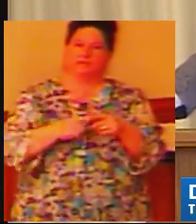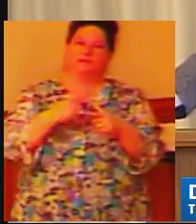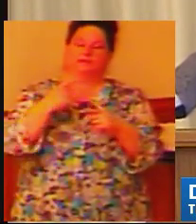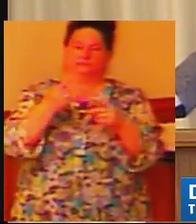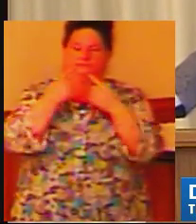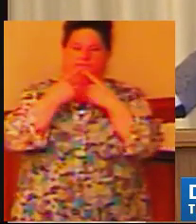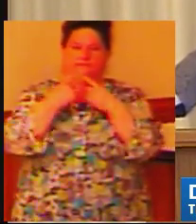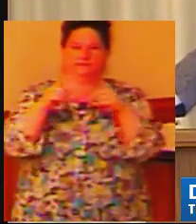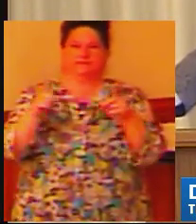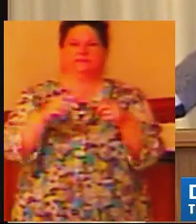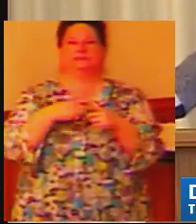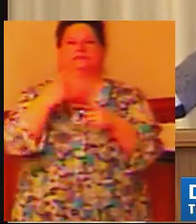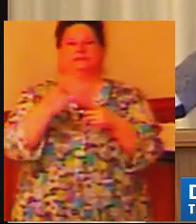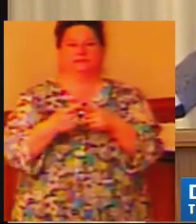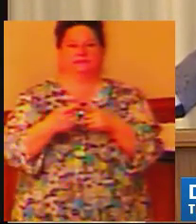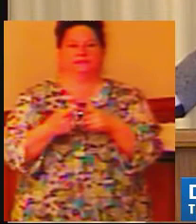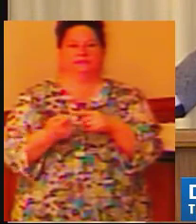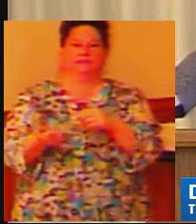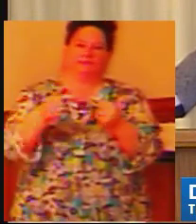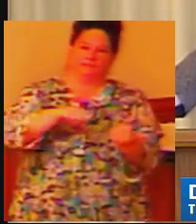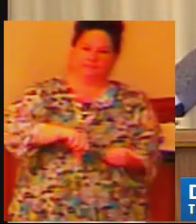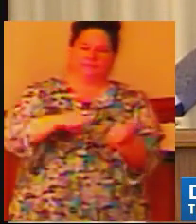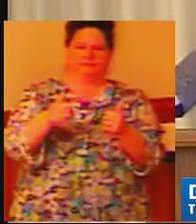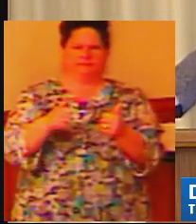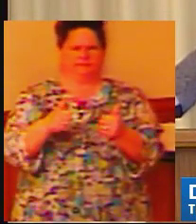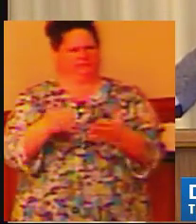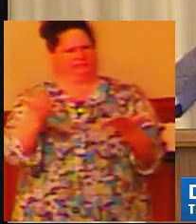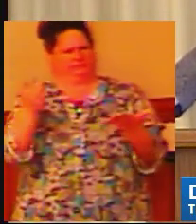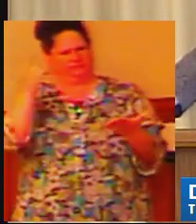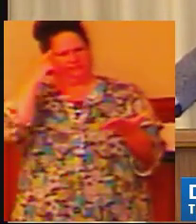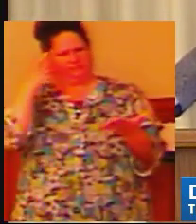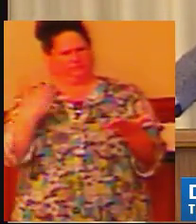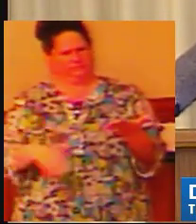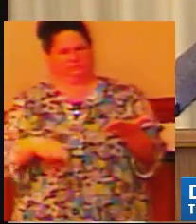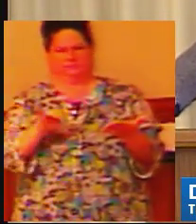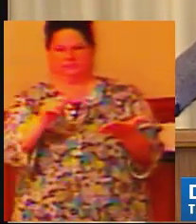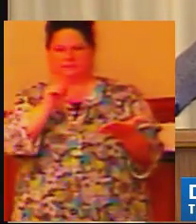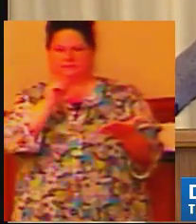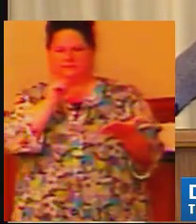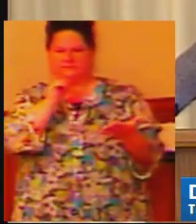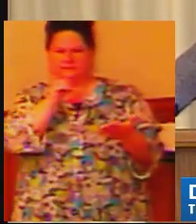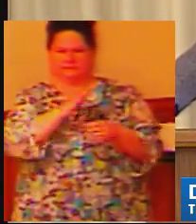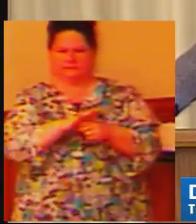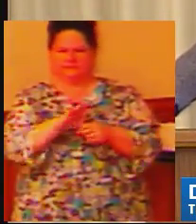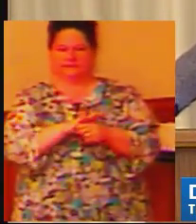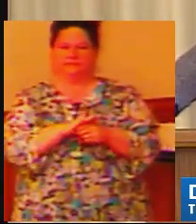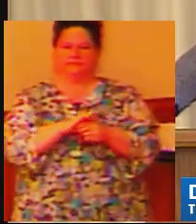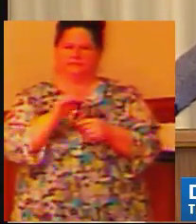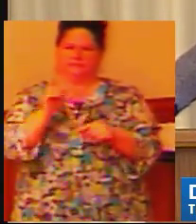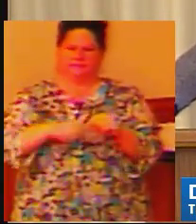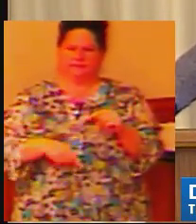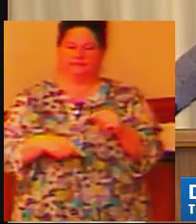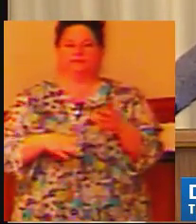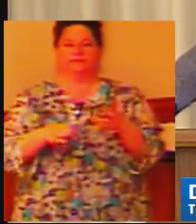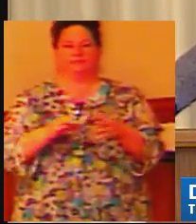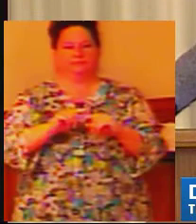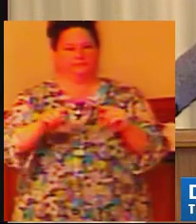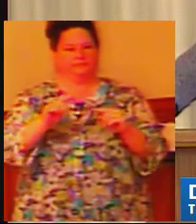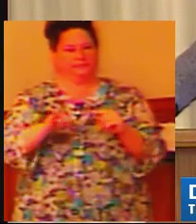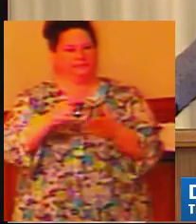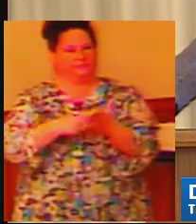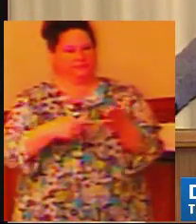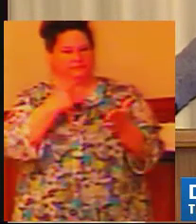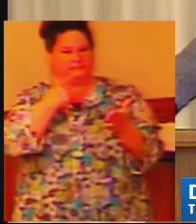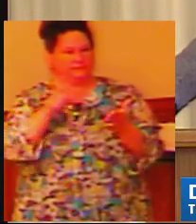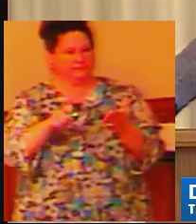minute, that's not what I thought. That's not what it can't be all about. That's the power of God's word today in order for us to be saved